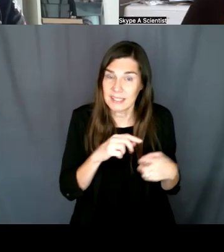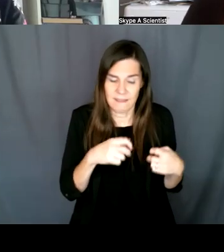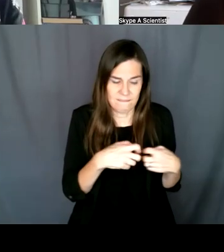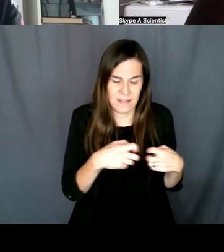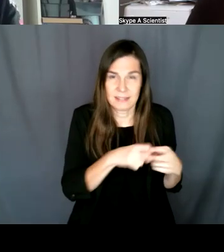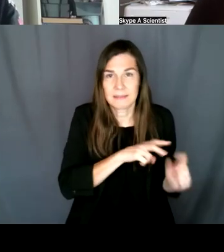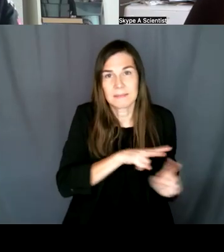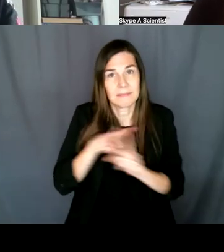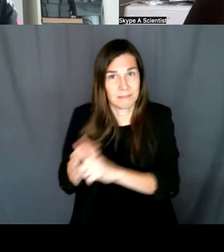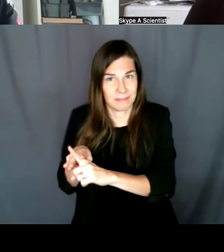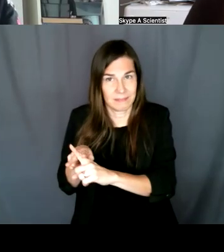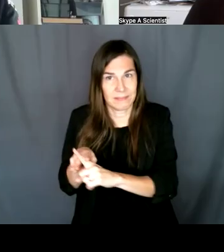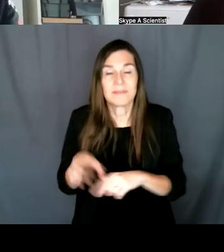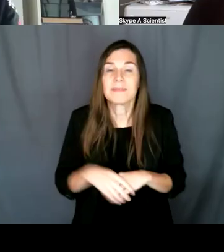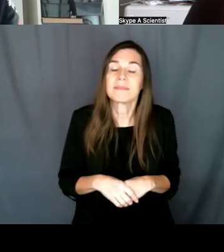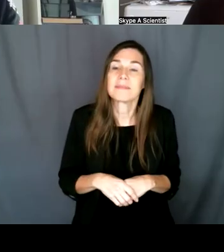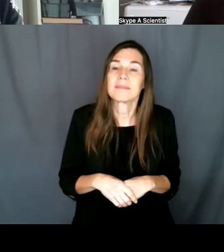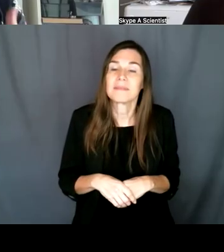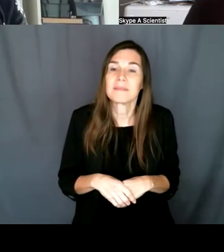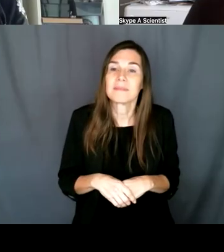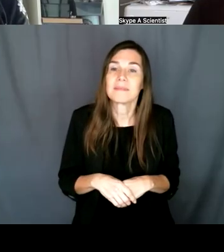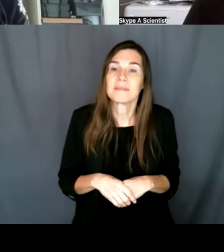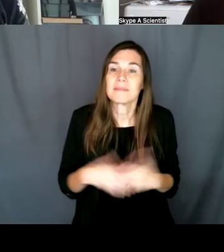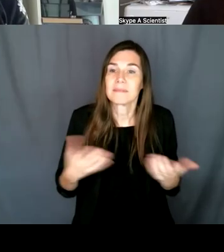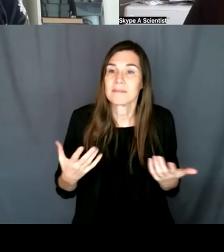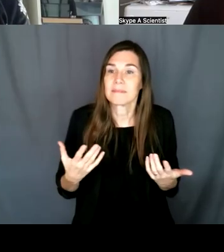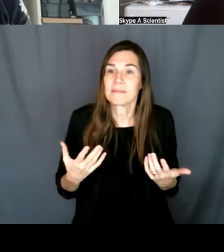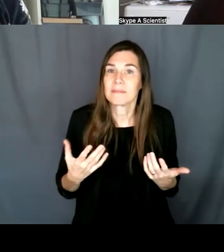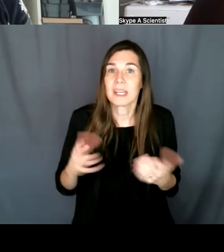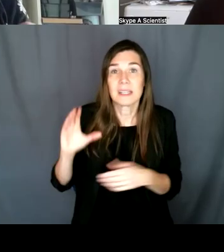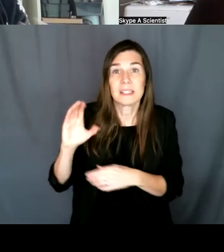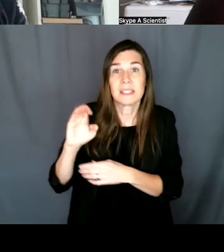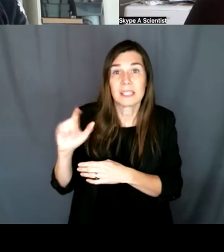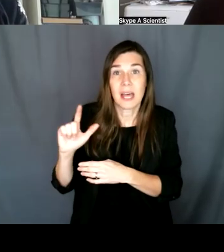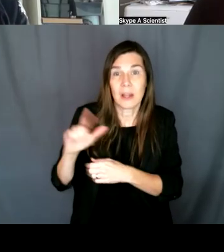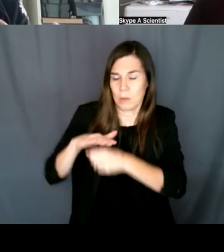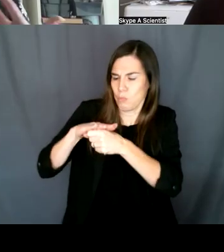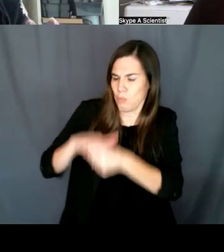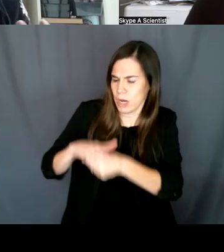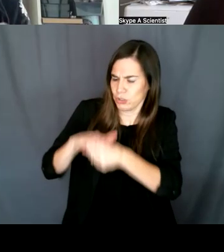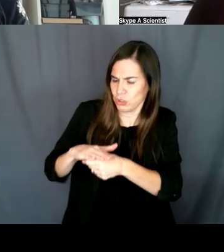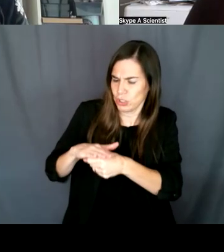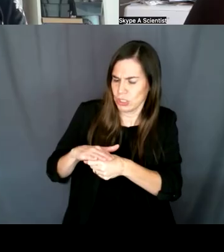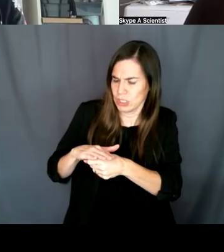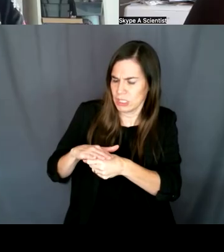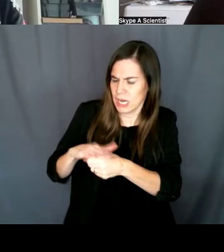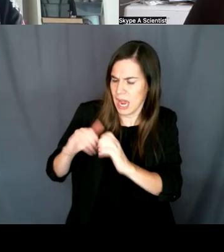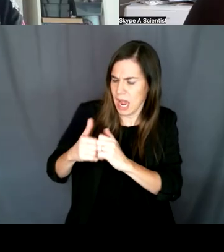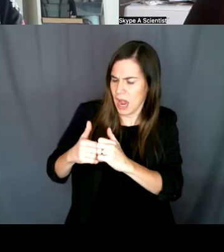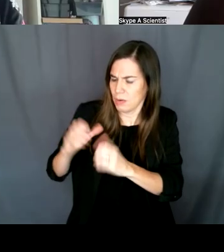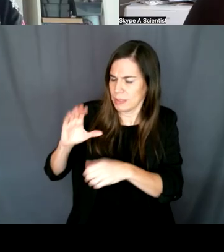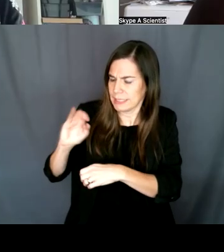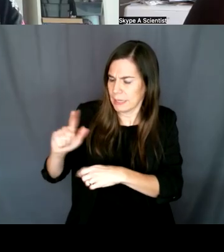well. So what does the pressure in a cell tell the cell and how it responds,